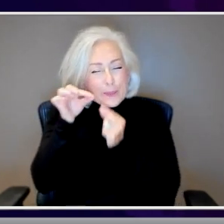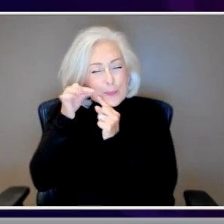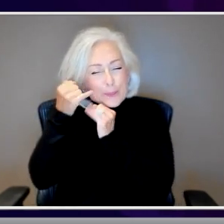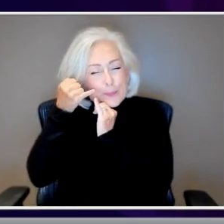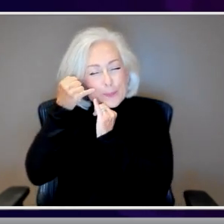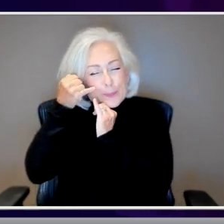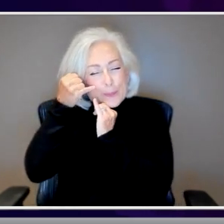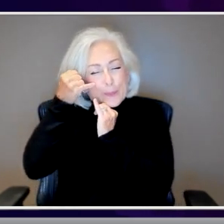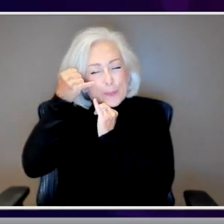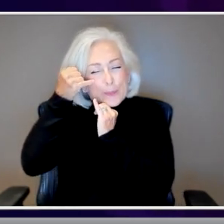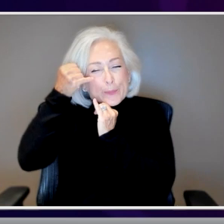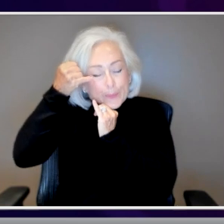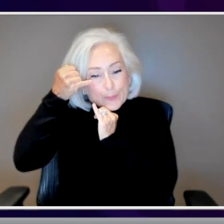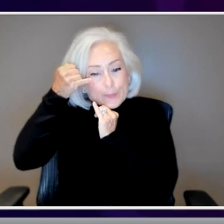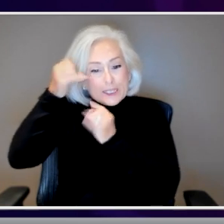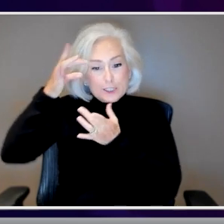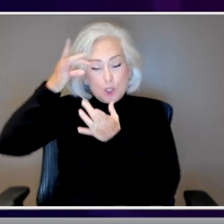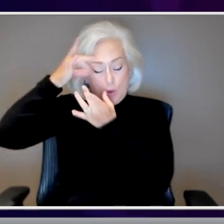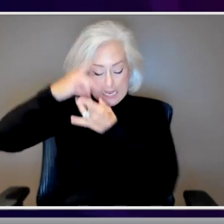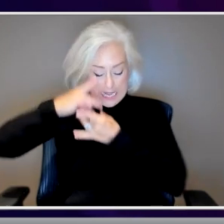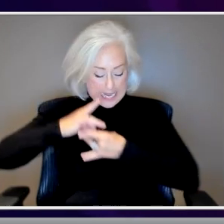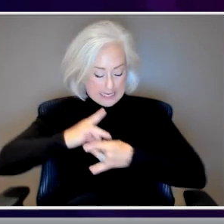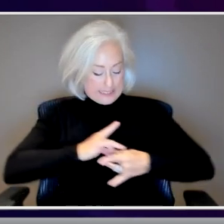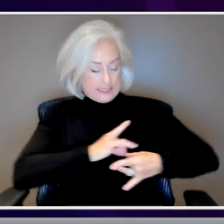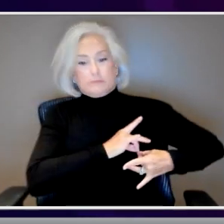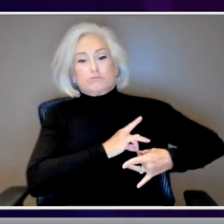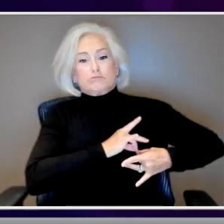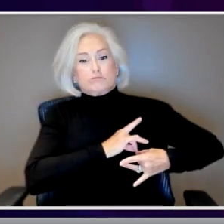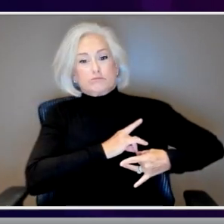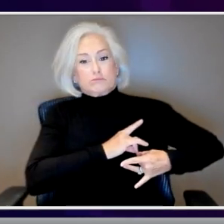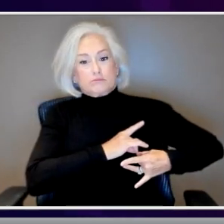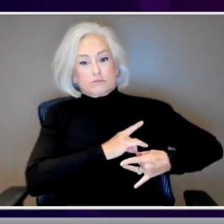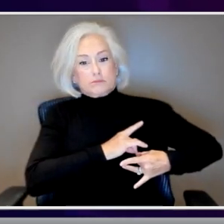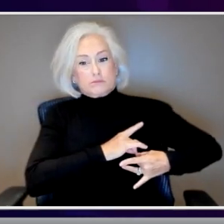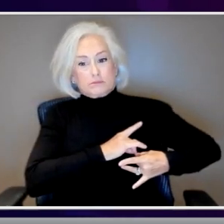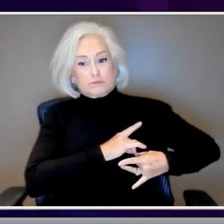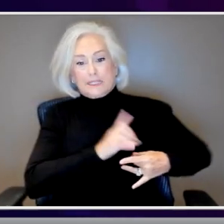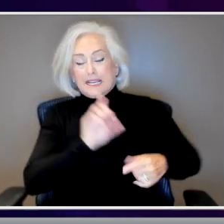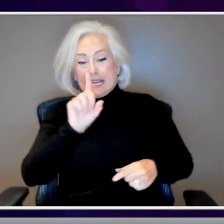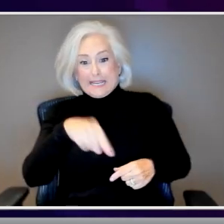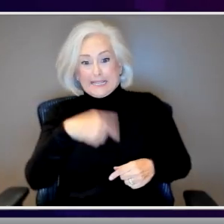connected. Exactly. And the beauty of the eye is like it's the only organ in the body